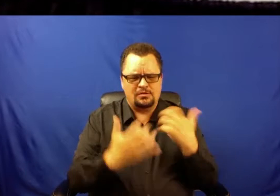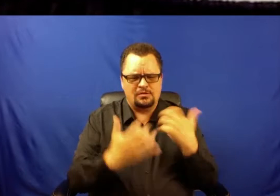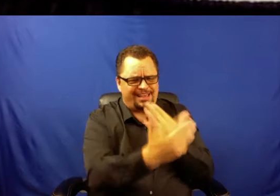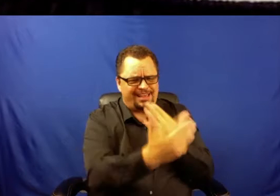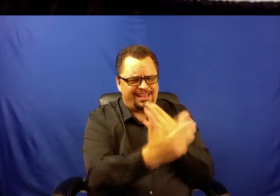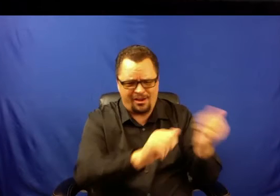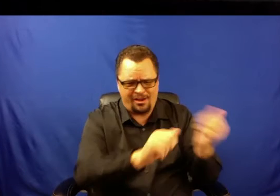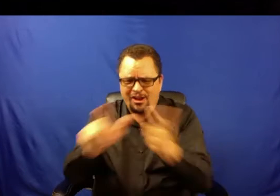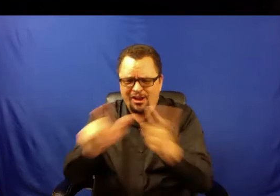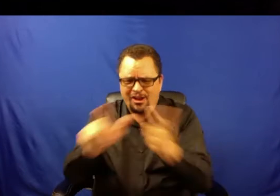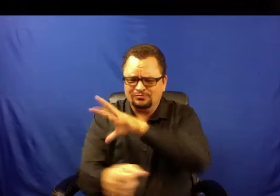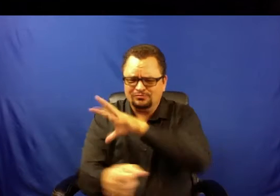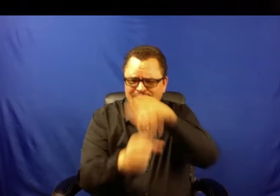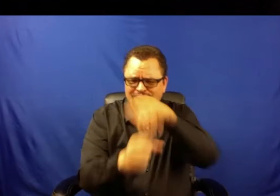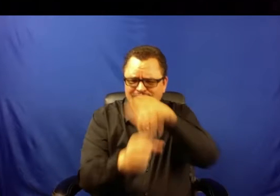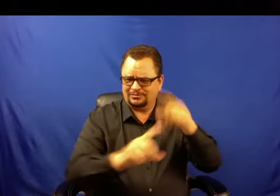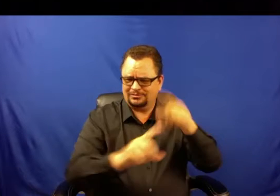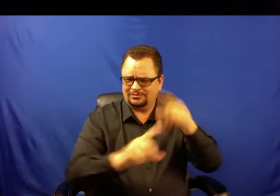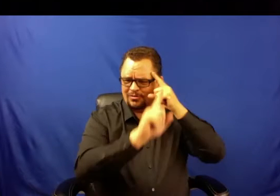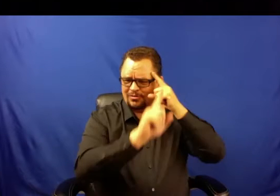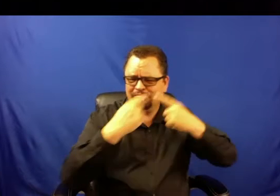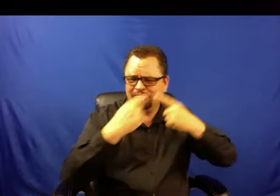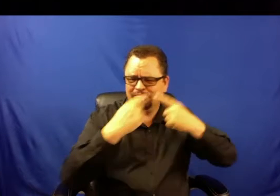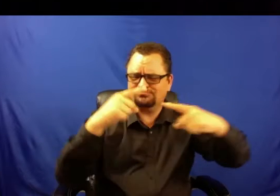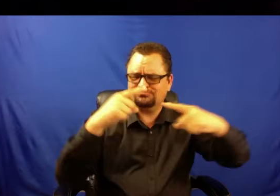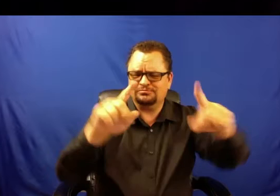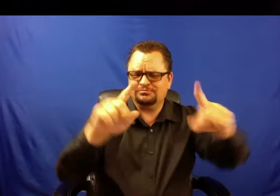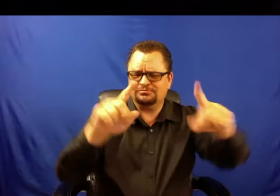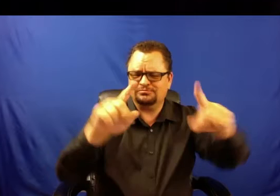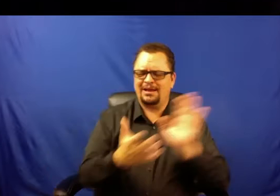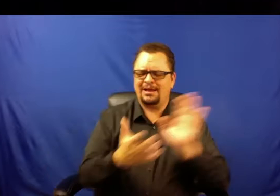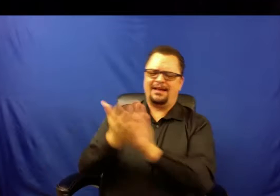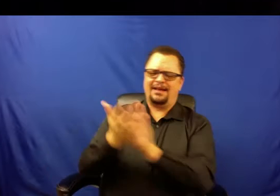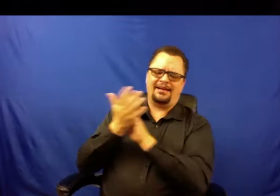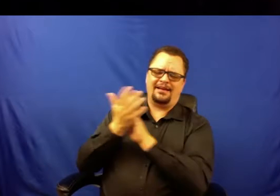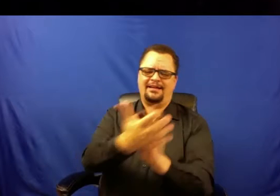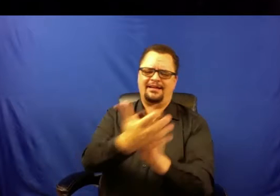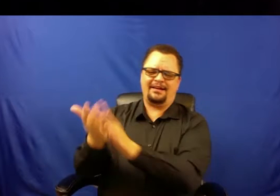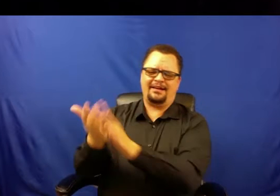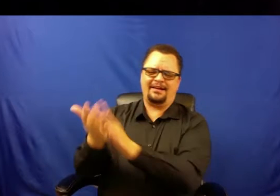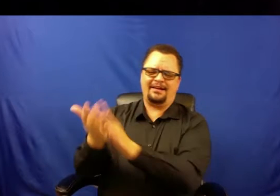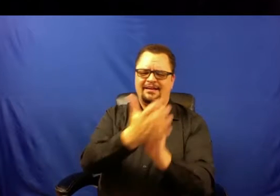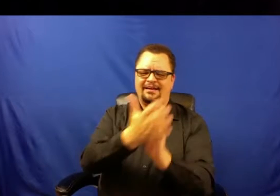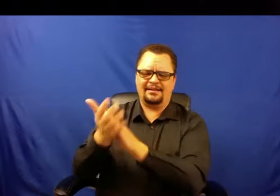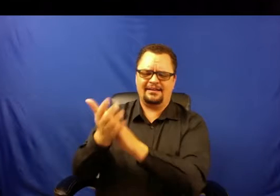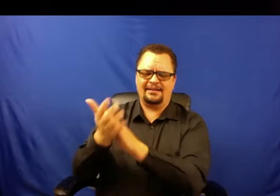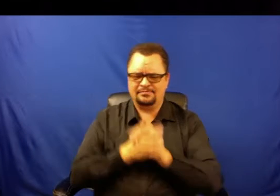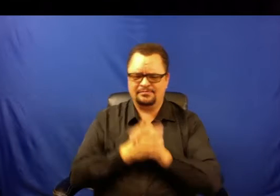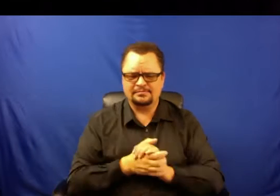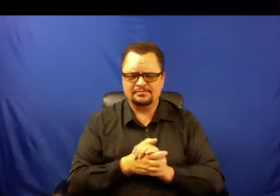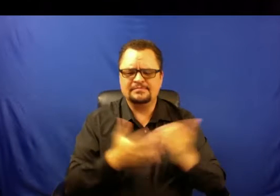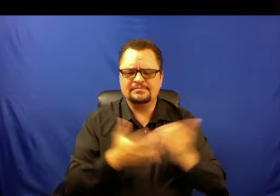We have an award. How should we do that? Physical award. You want to present that? So,